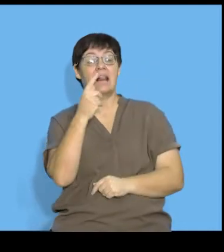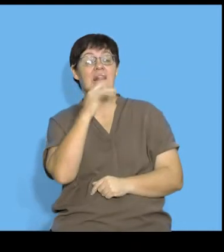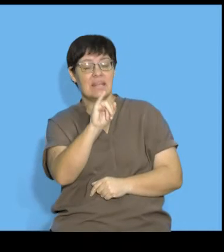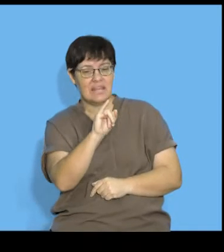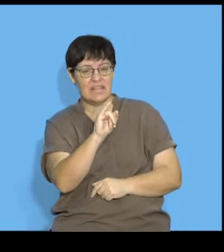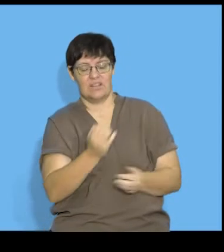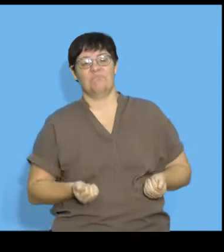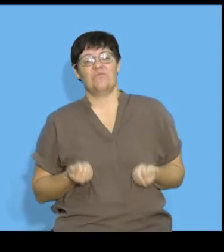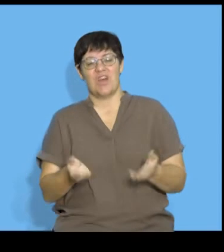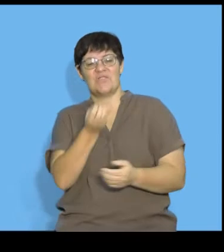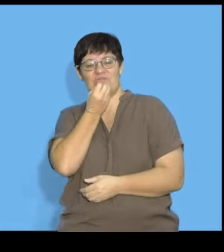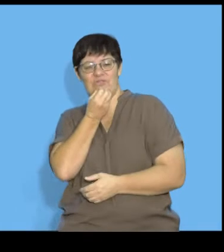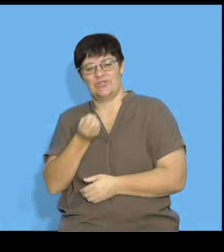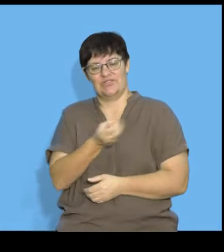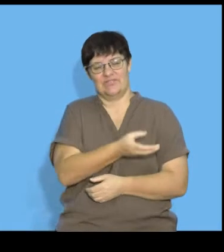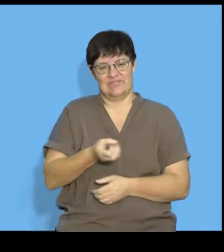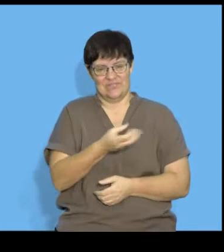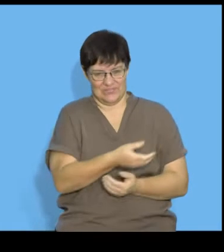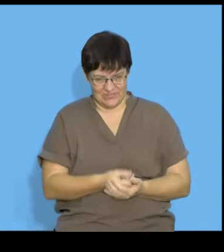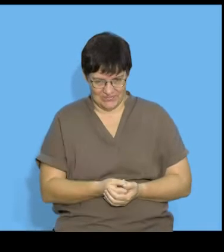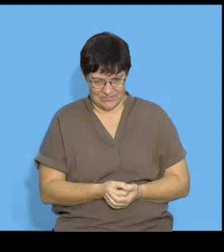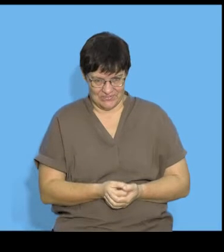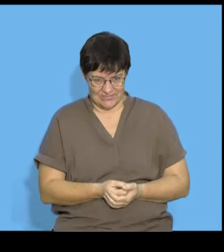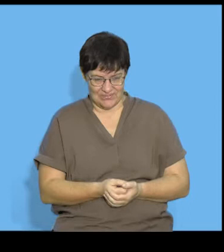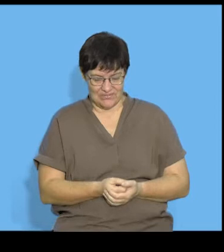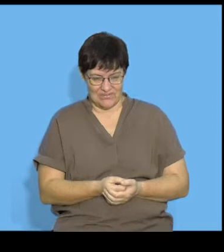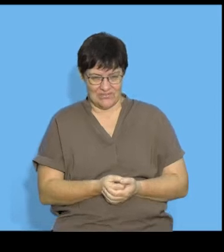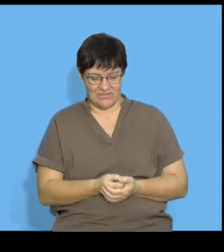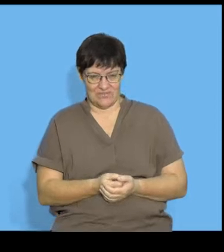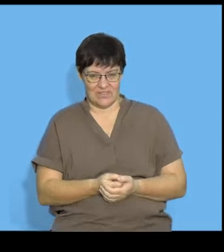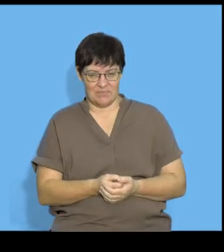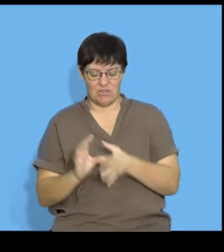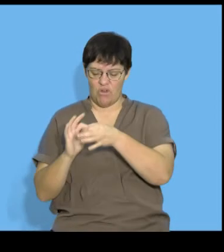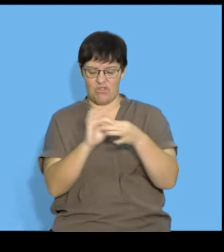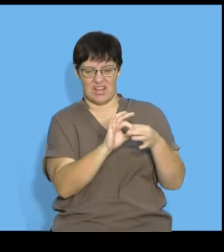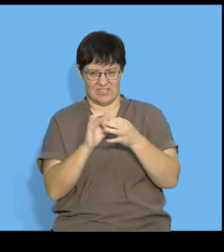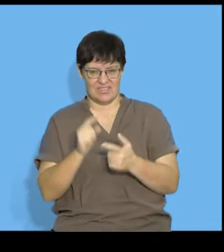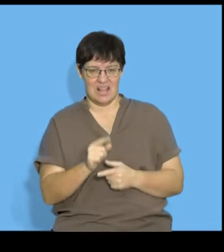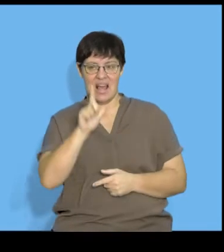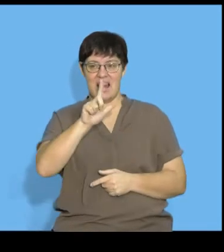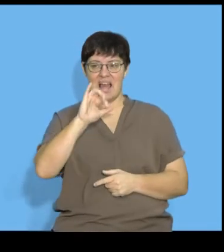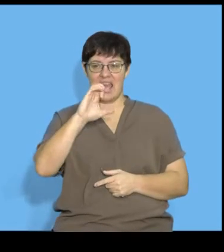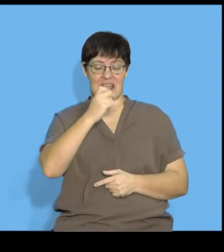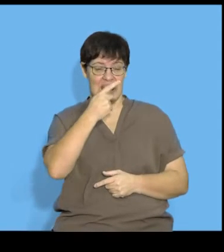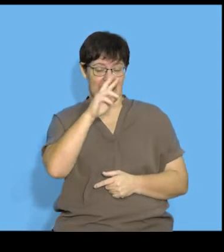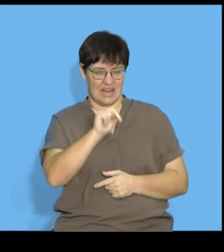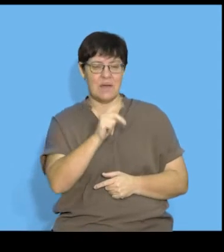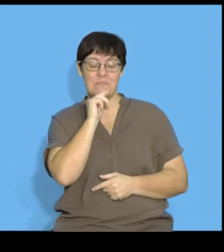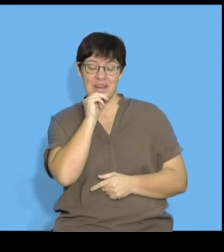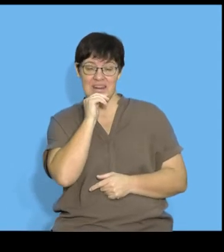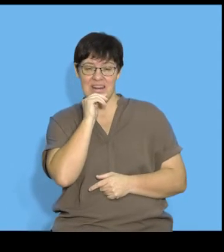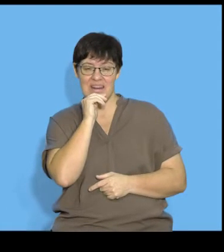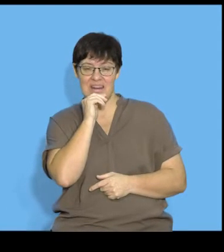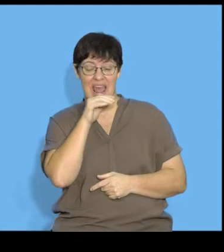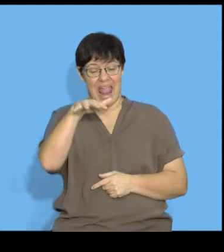provide food. Right, they provide food. And lichen are really good pollution indicators. If an